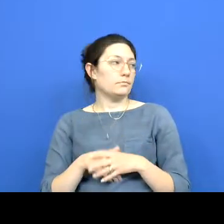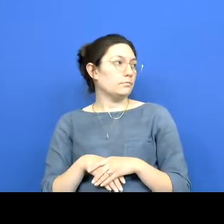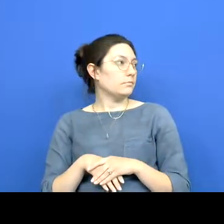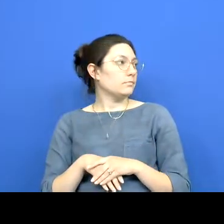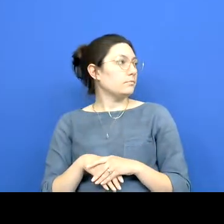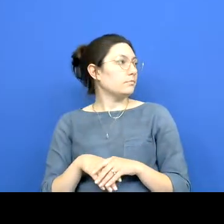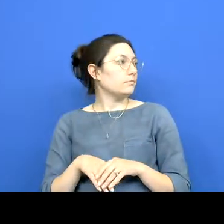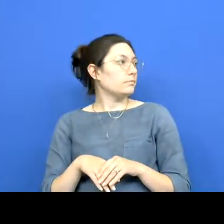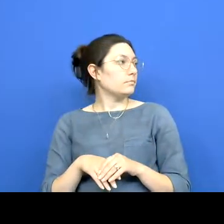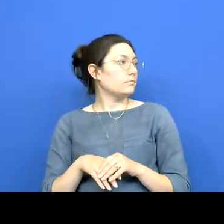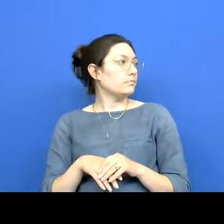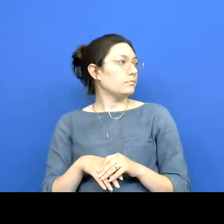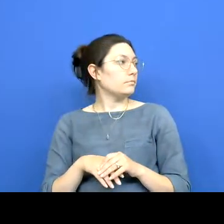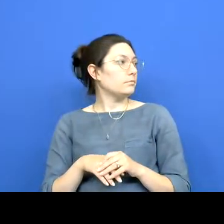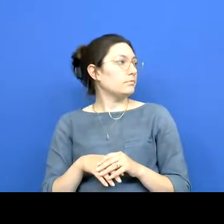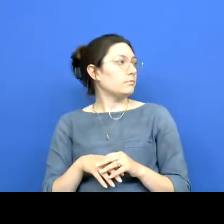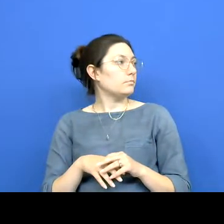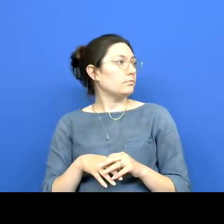Aye.